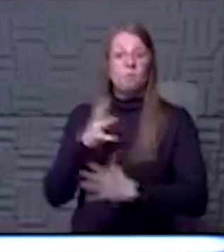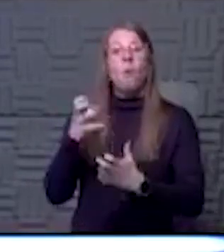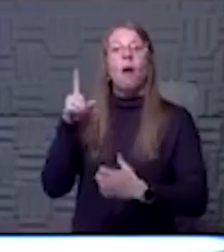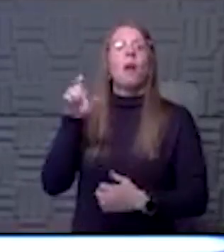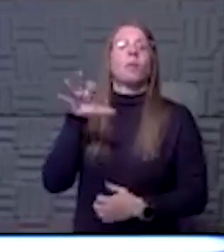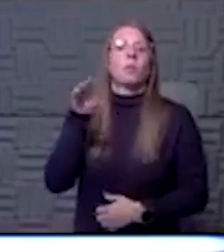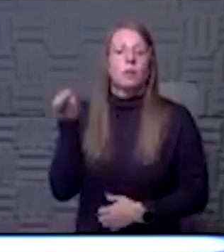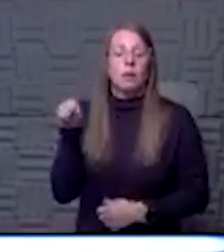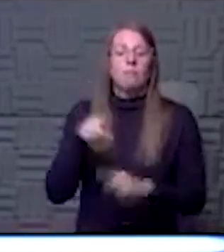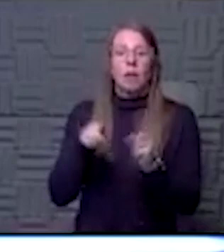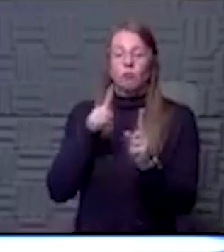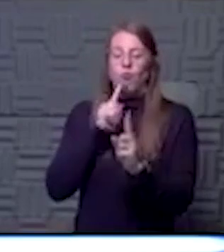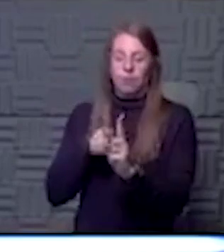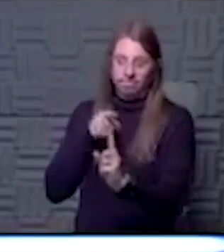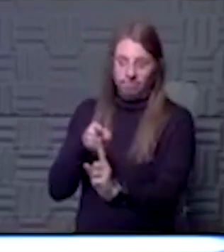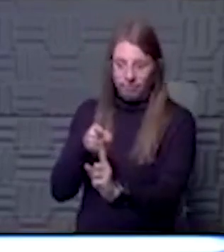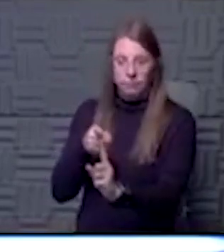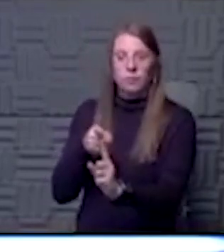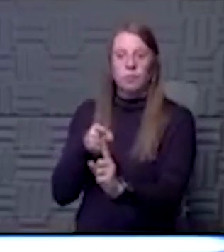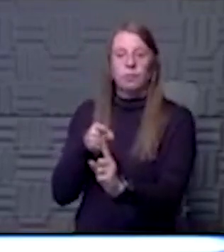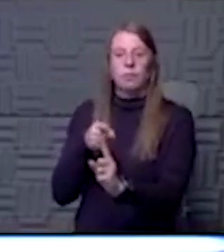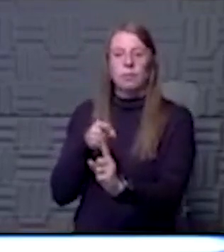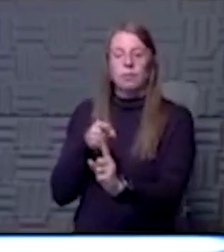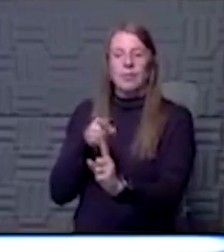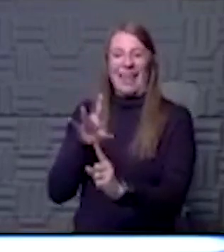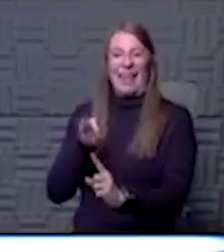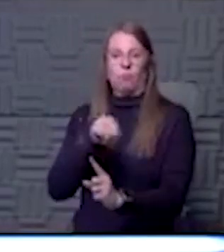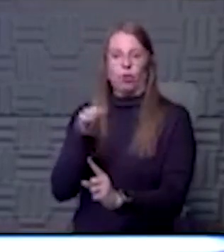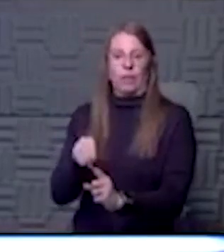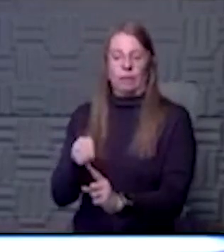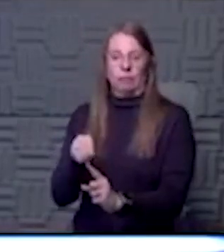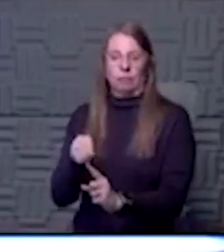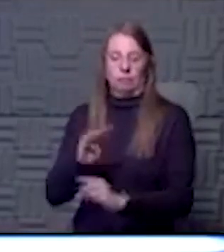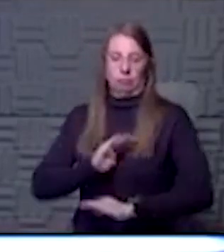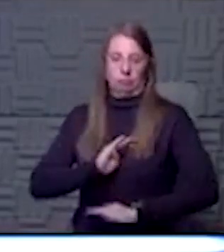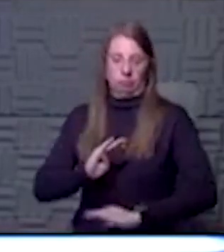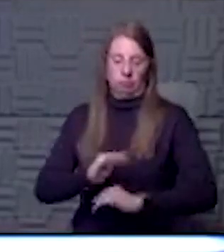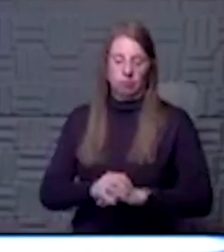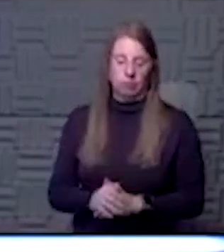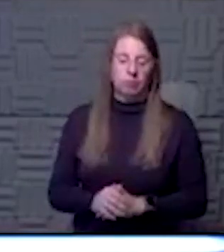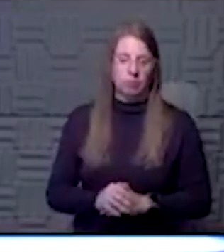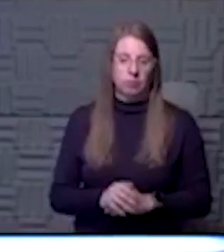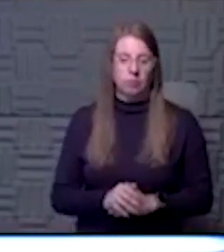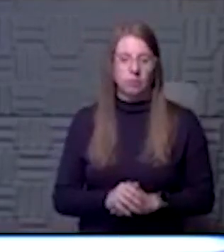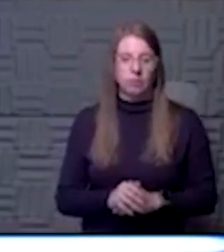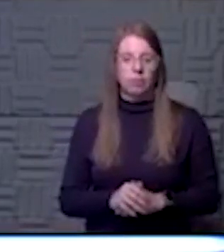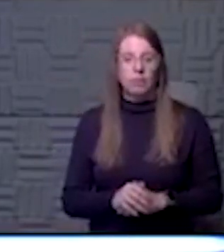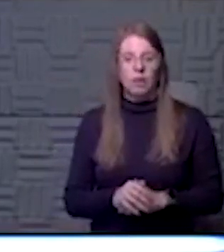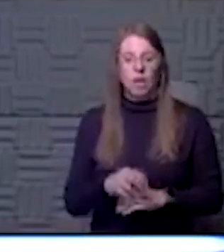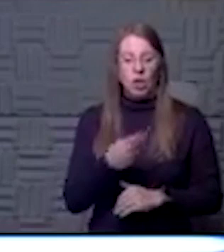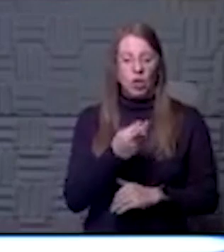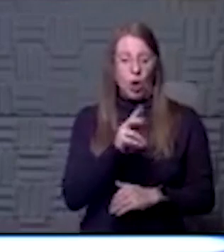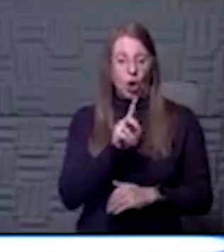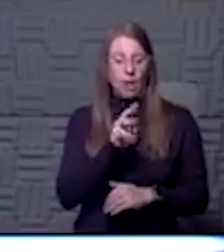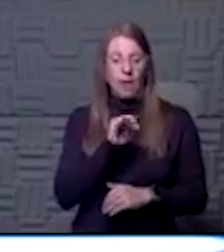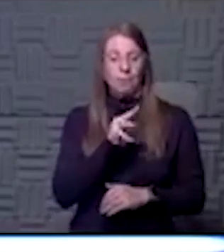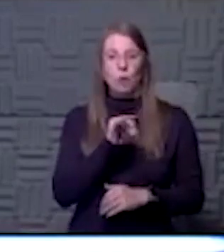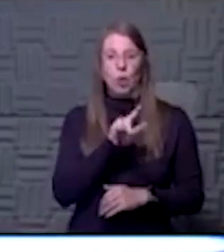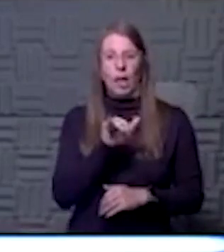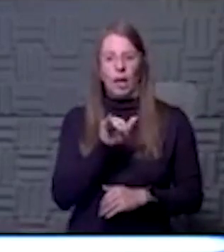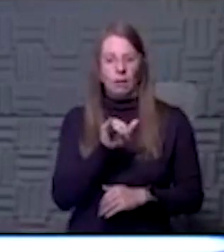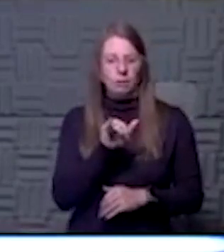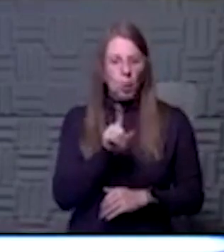but the real goal is realistically is 80%. And again, that's looking at where that herd immunity likely would